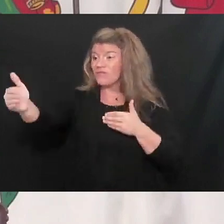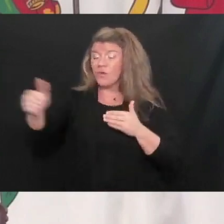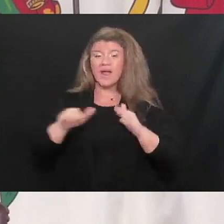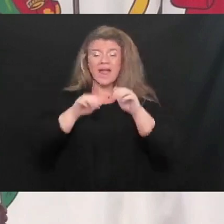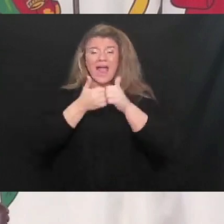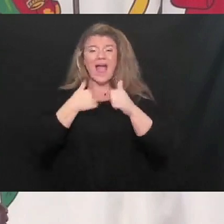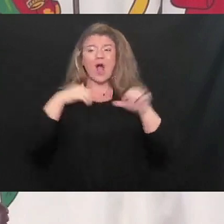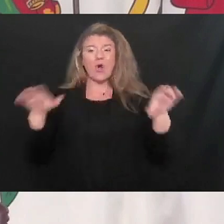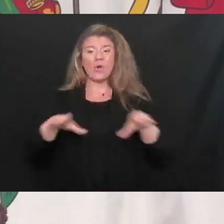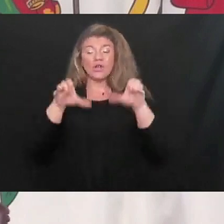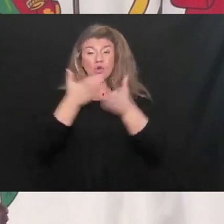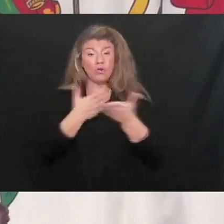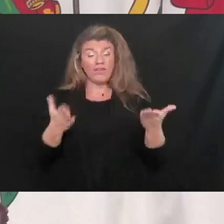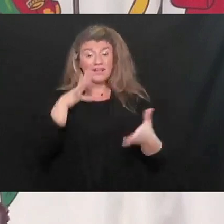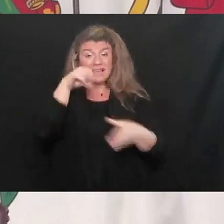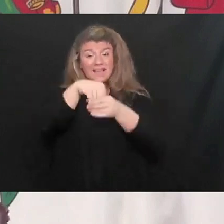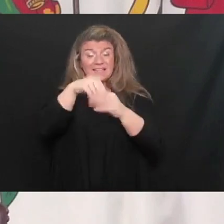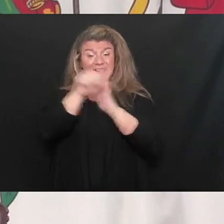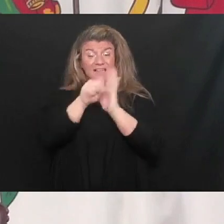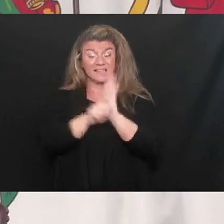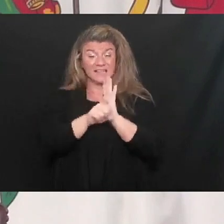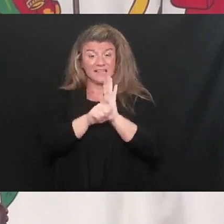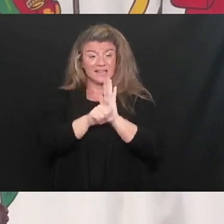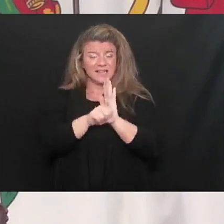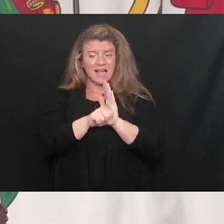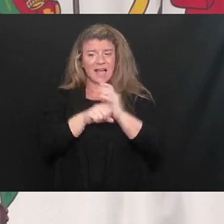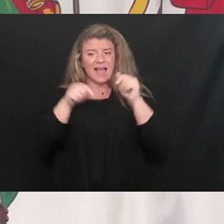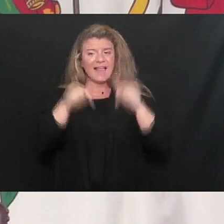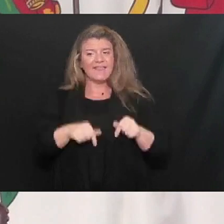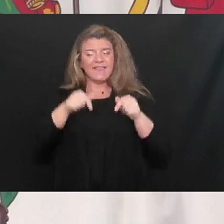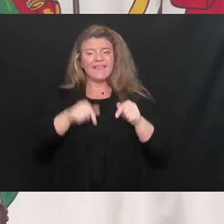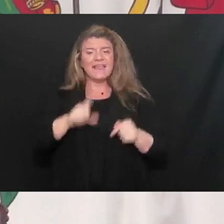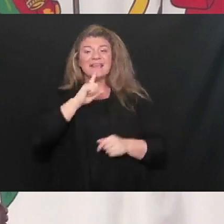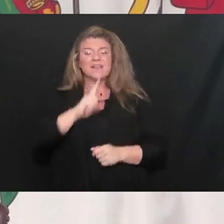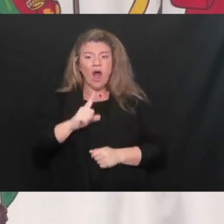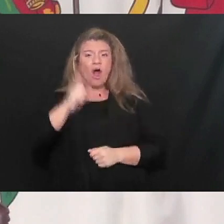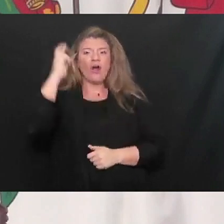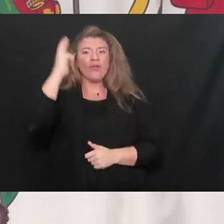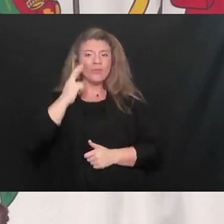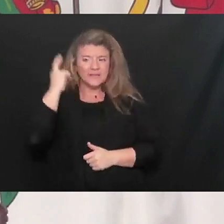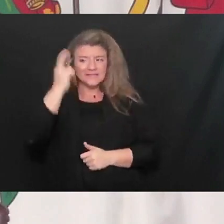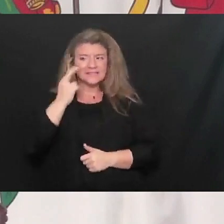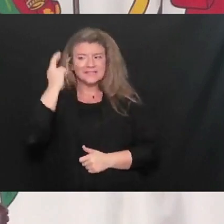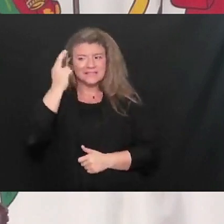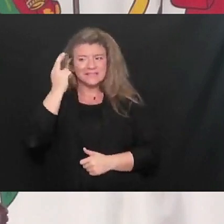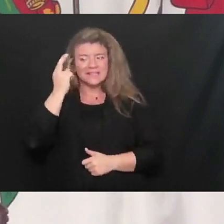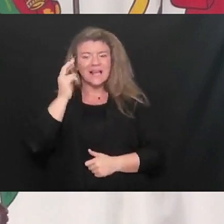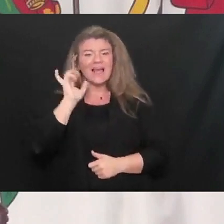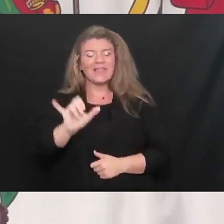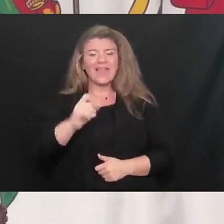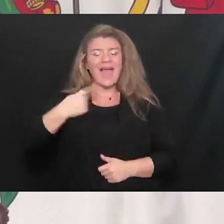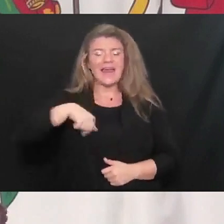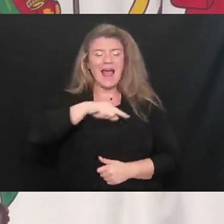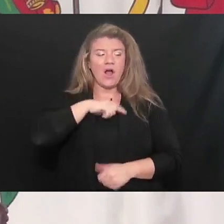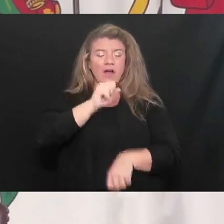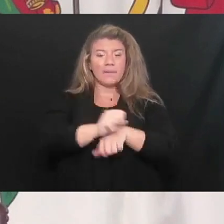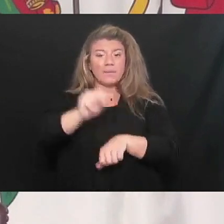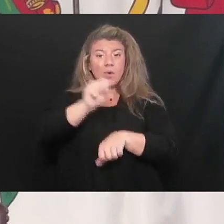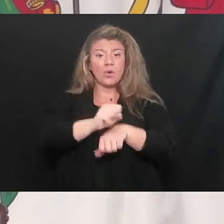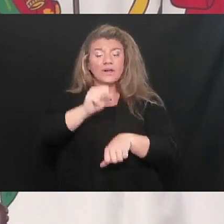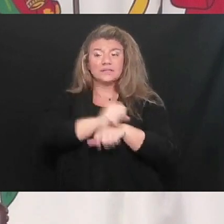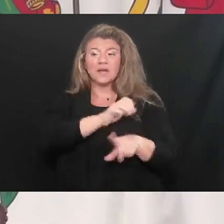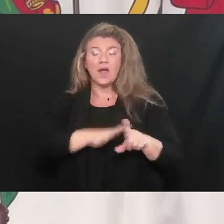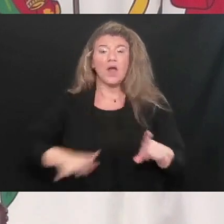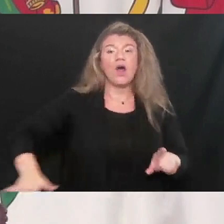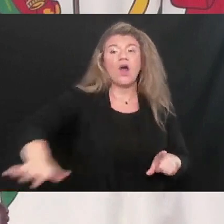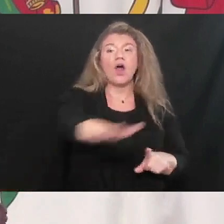do things within our state, these are the very reasons that our employees across our